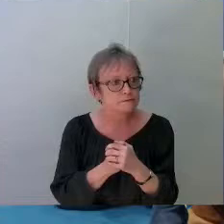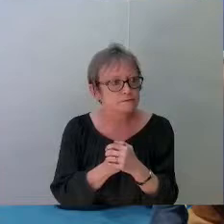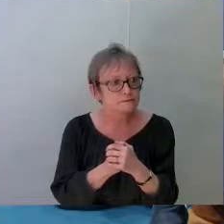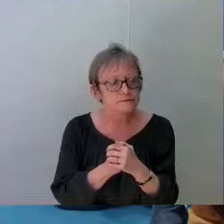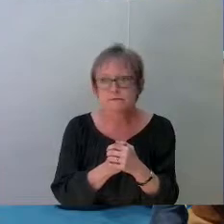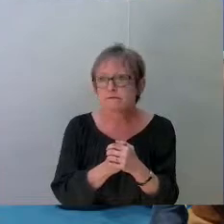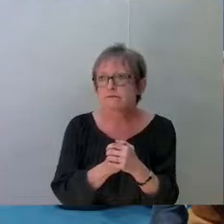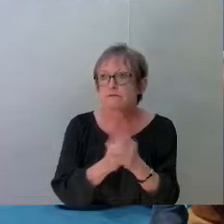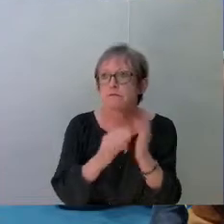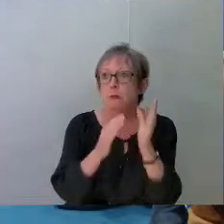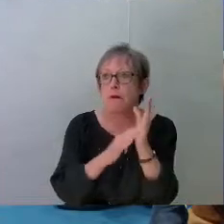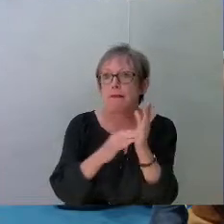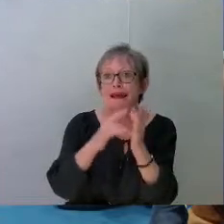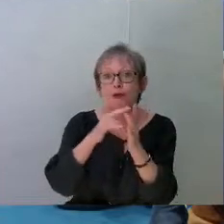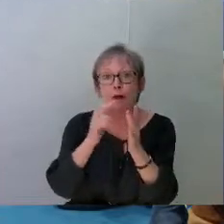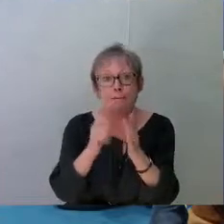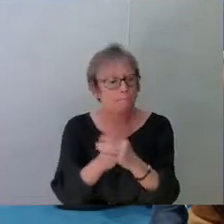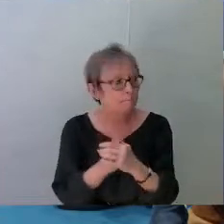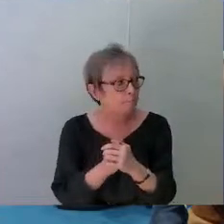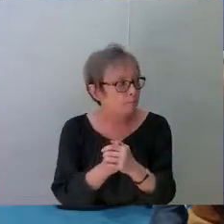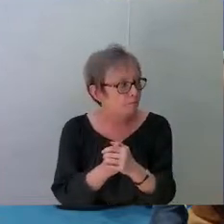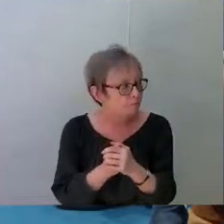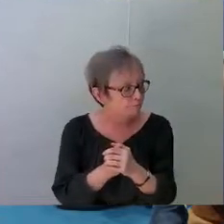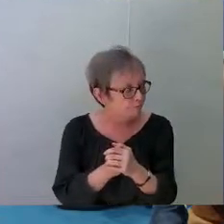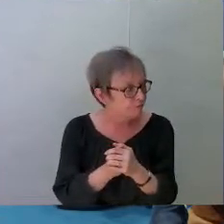Hamna Ikram.